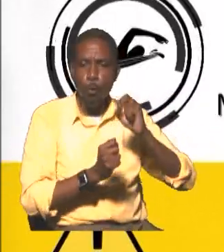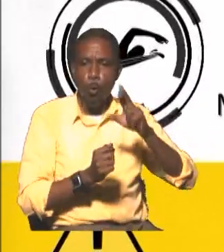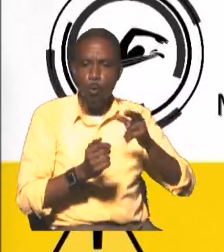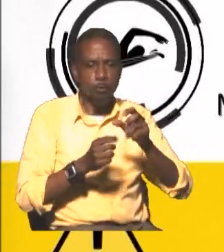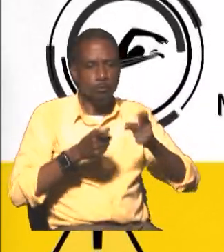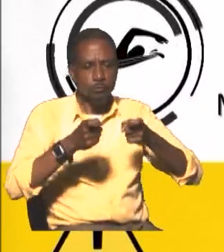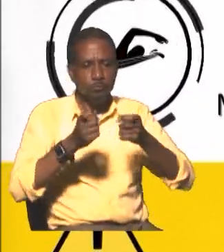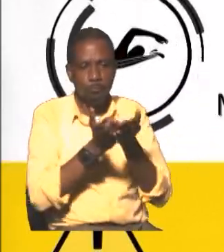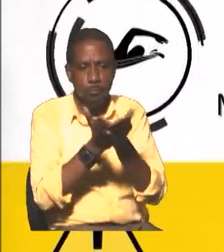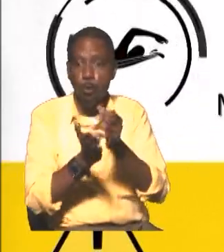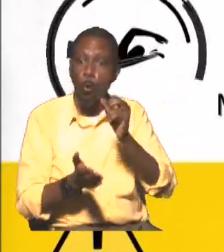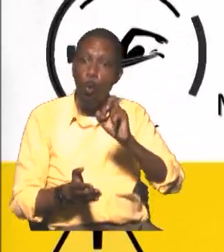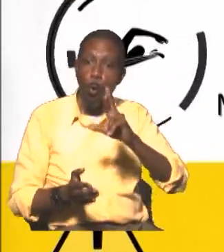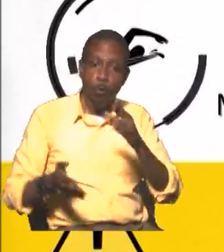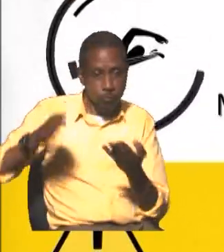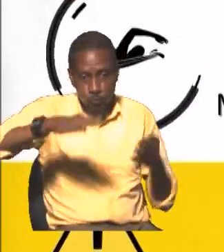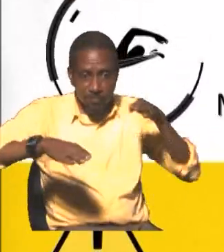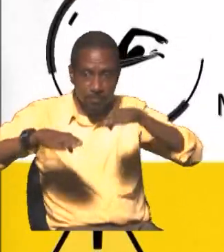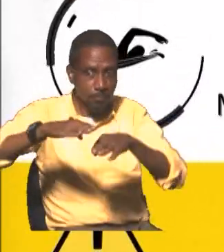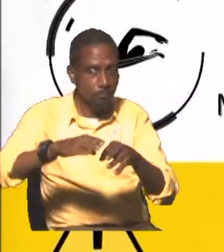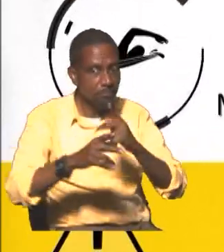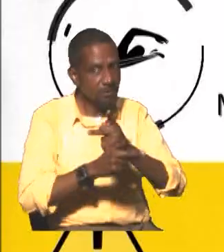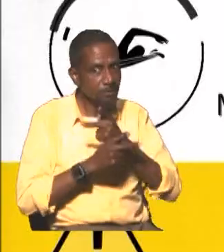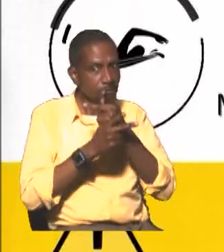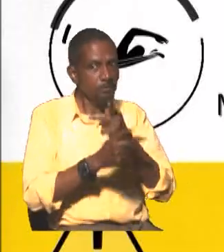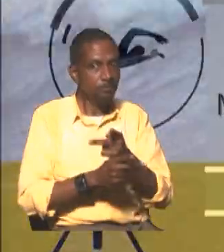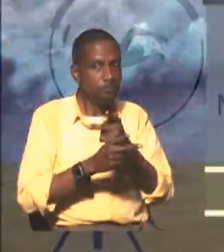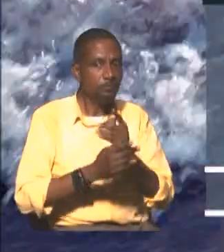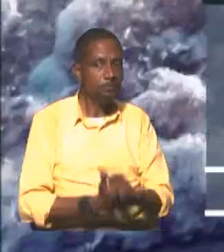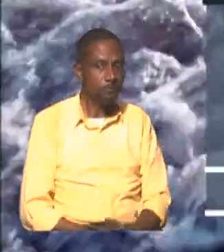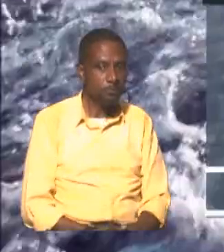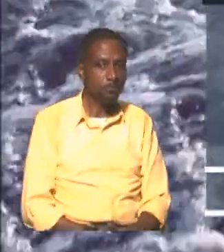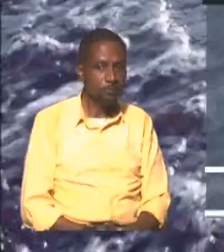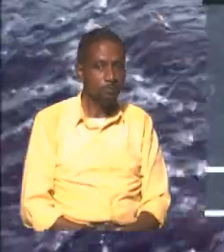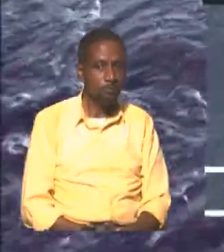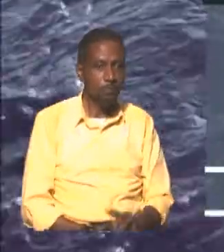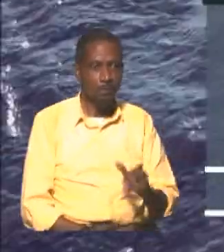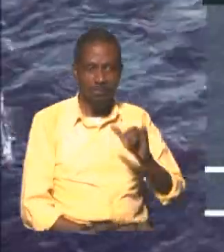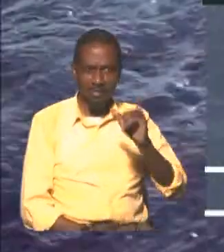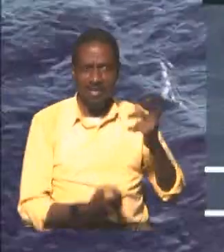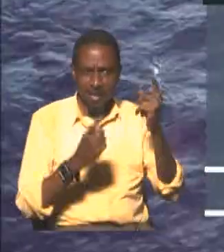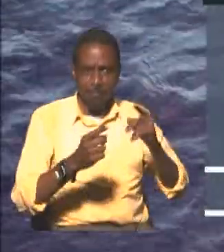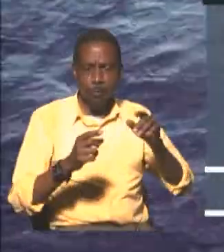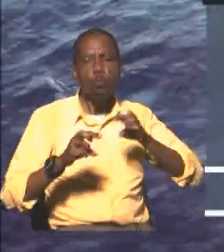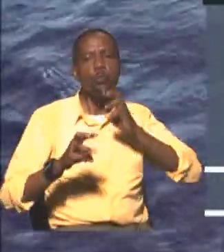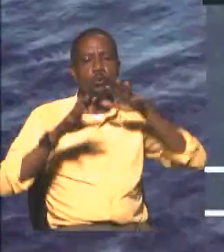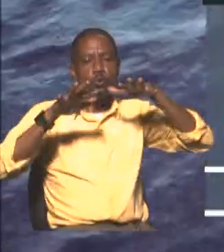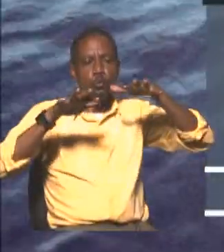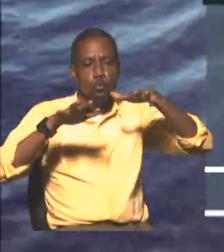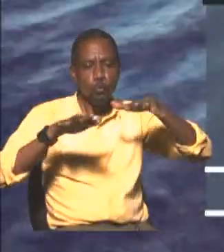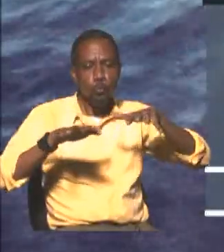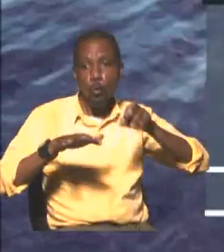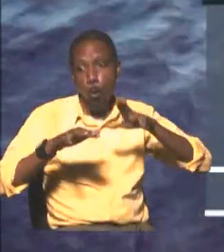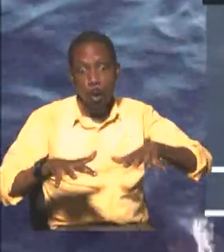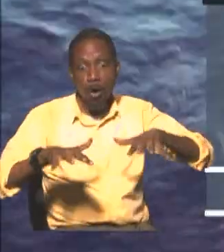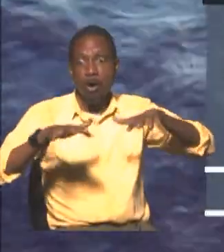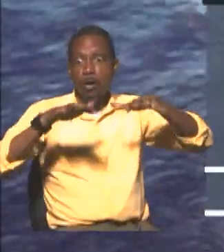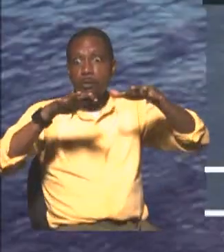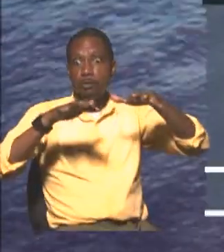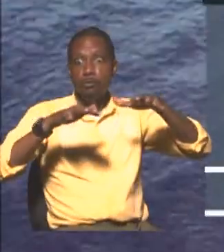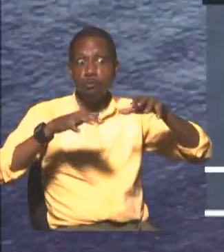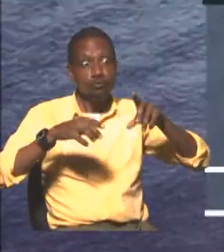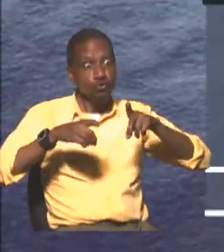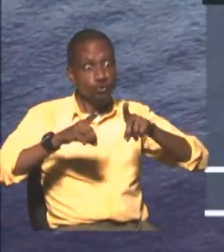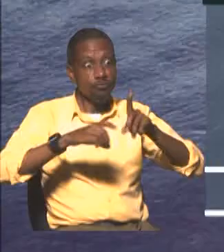and swimming. Now, this is not only expected during our high tide and low tide times, but all throughout the course of the